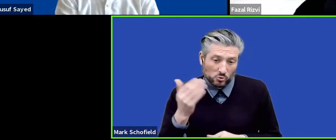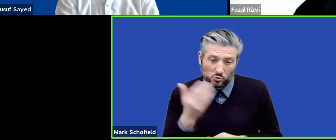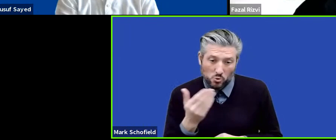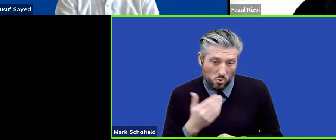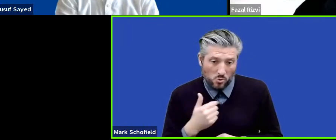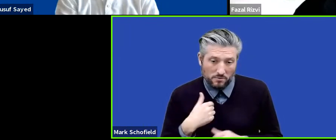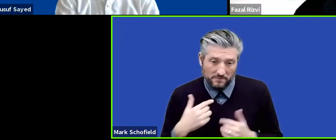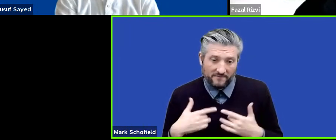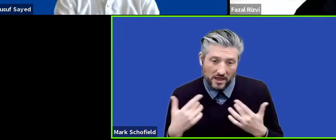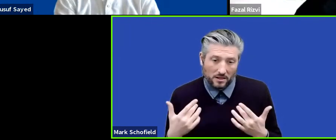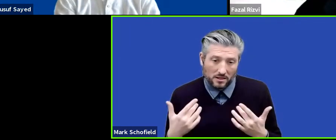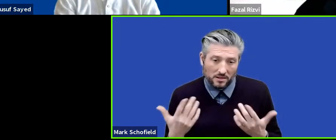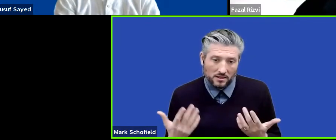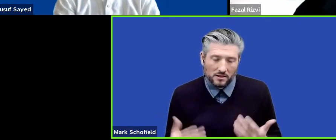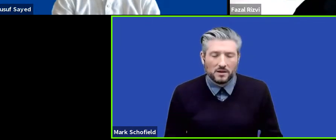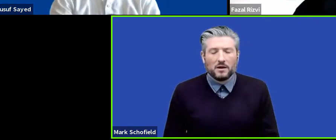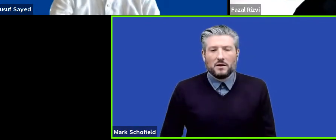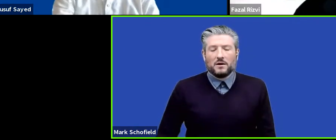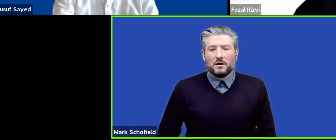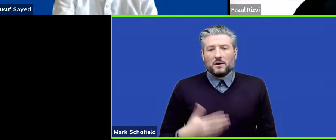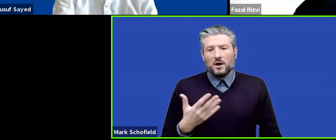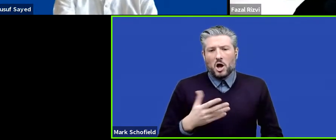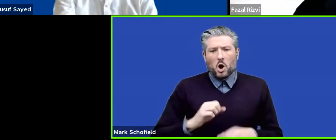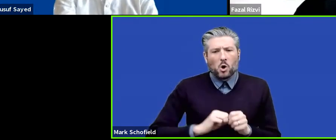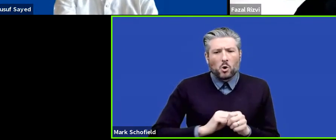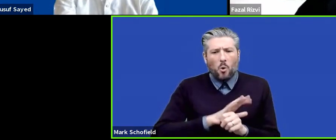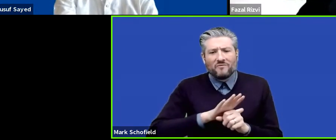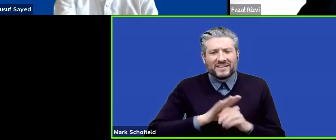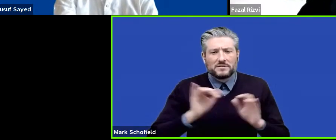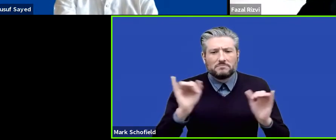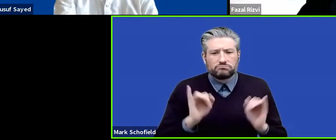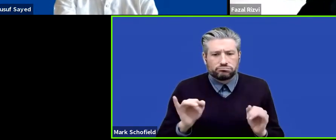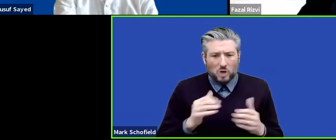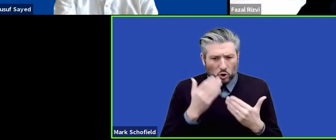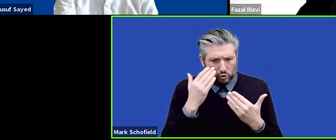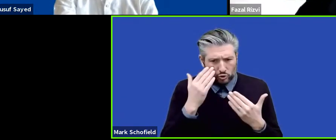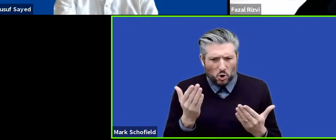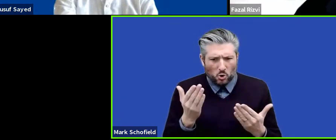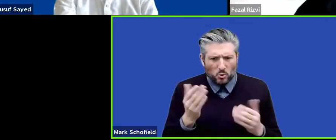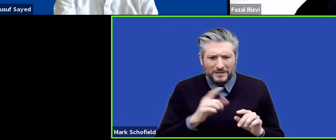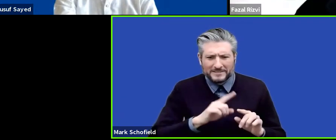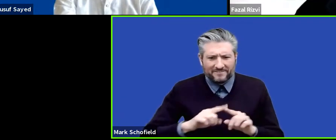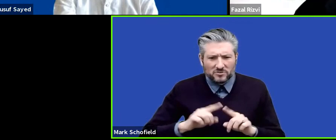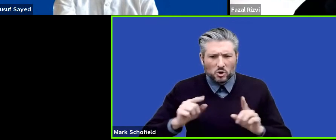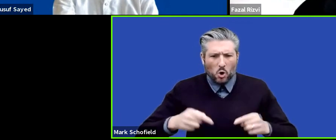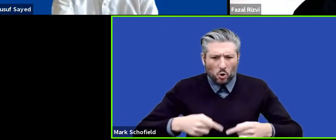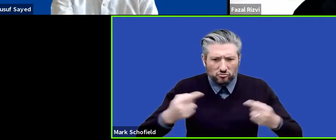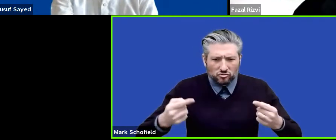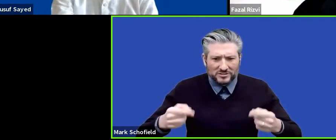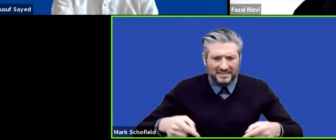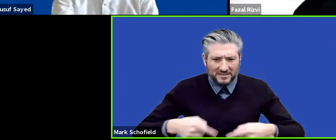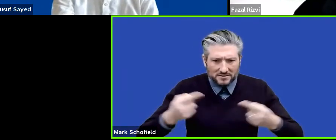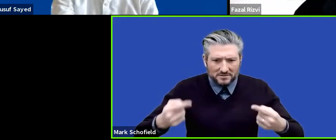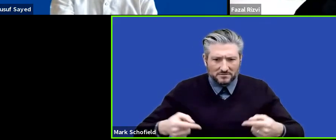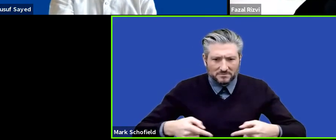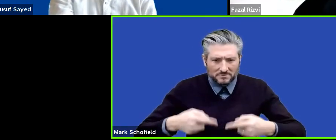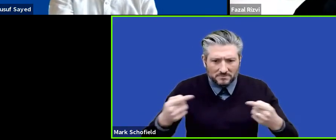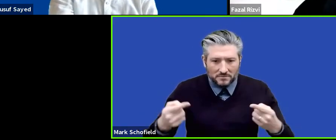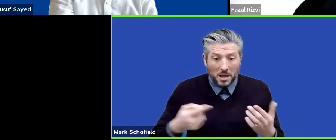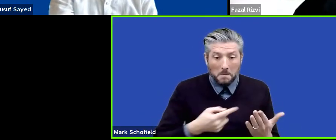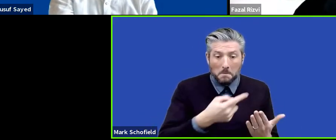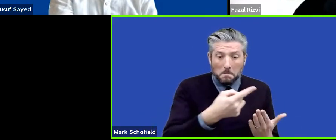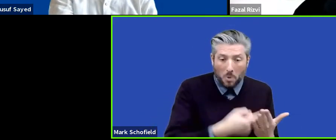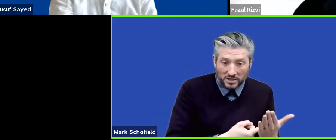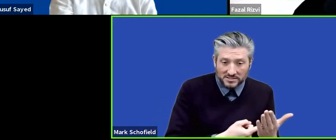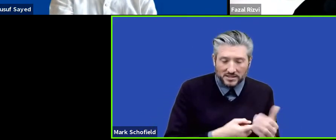some deep contradictions of this kind in the ways in which policies are made, in the ways in which people are represented,